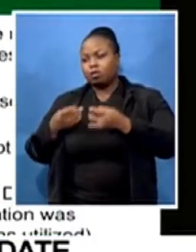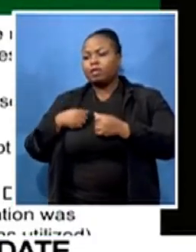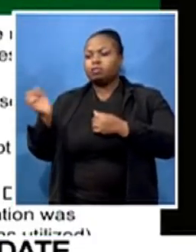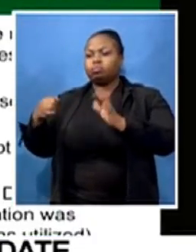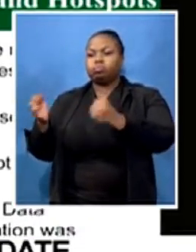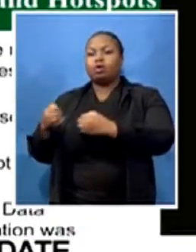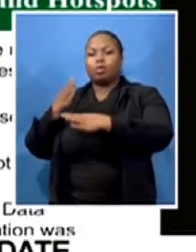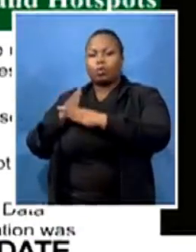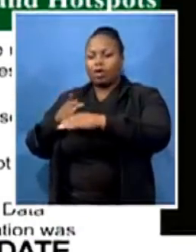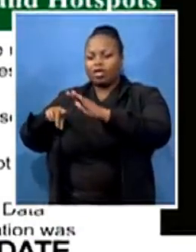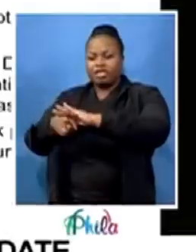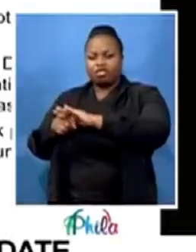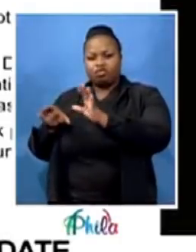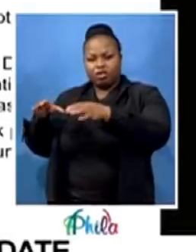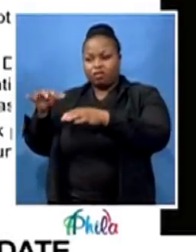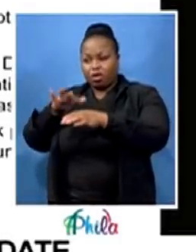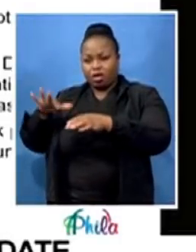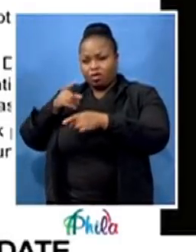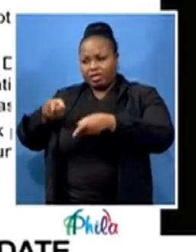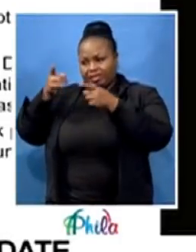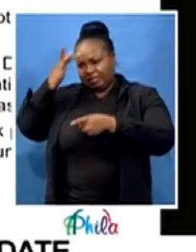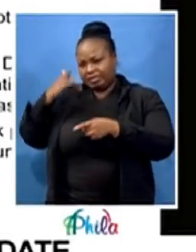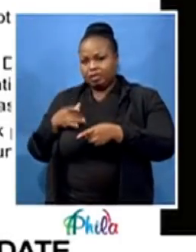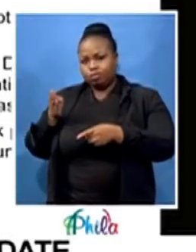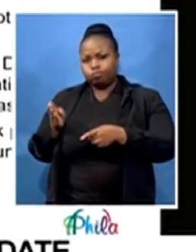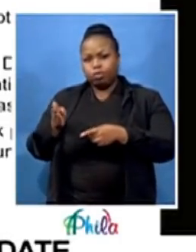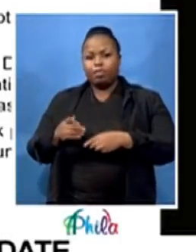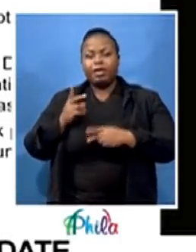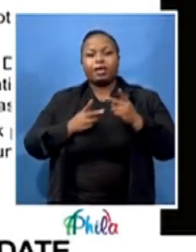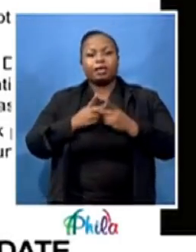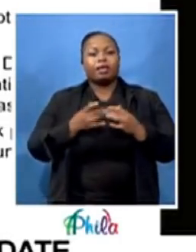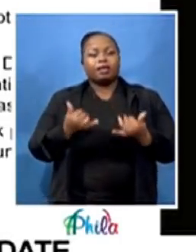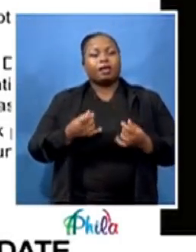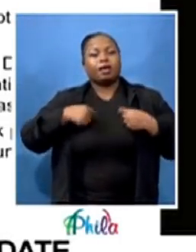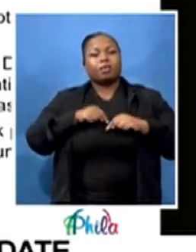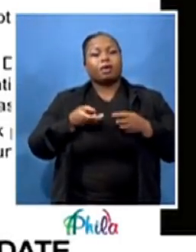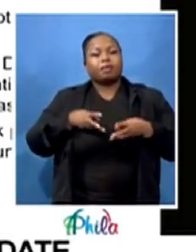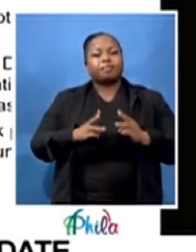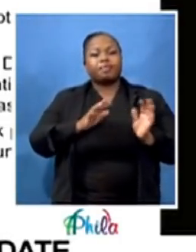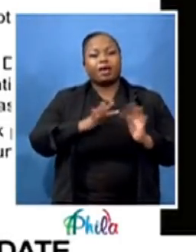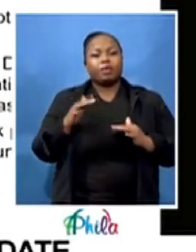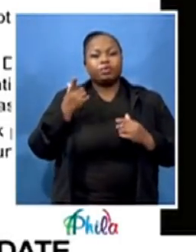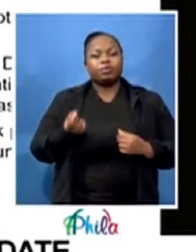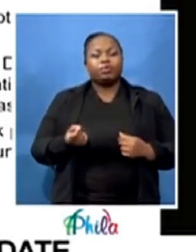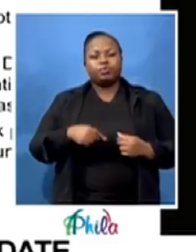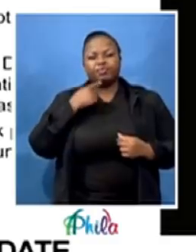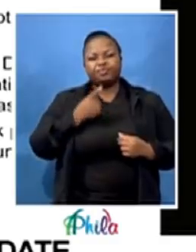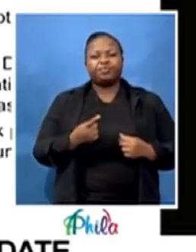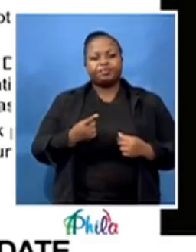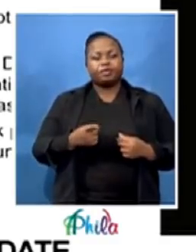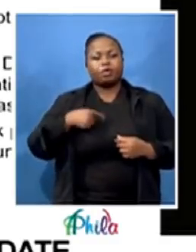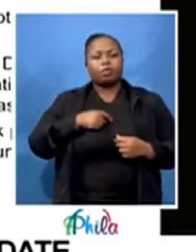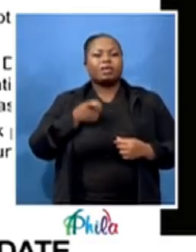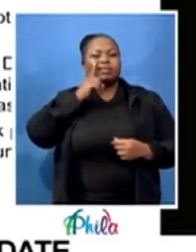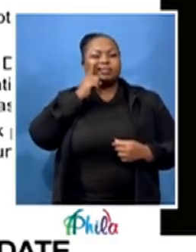of our differentiated approach, we are basically saying that we're looking for areas where there should be vigilance, and these